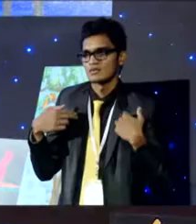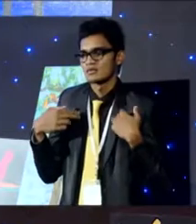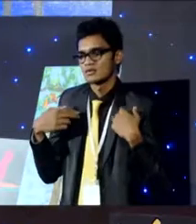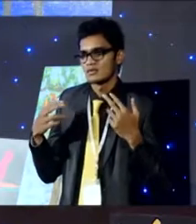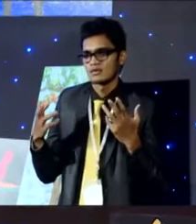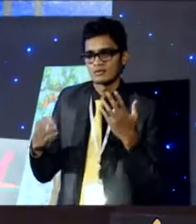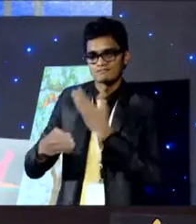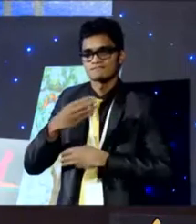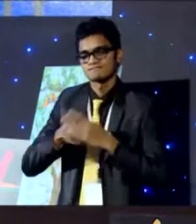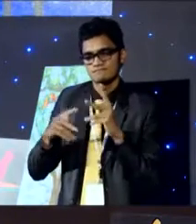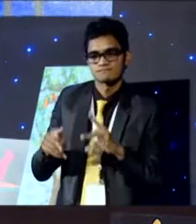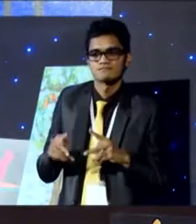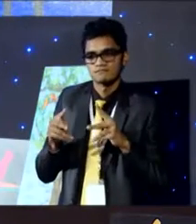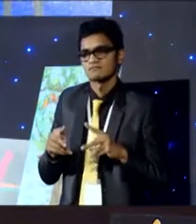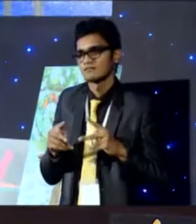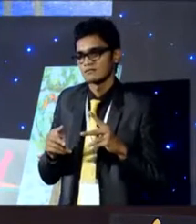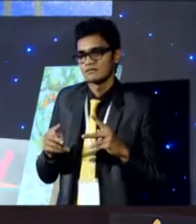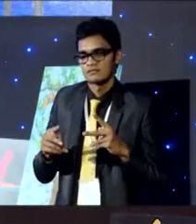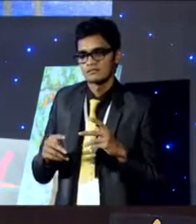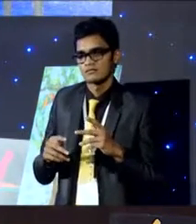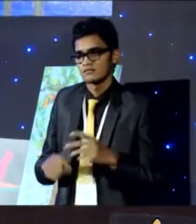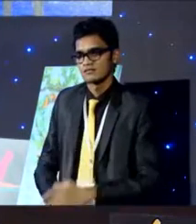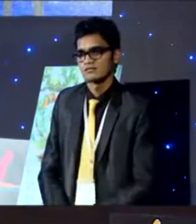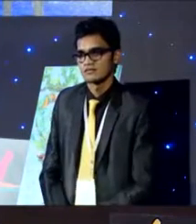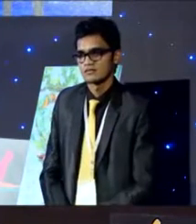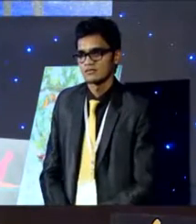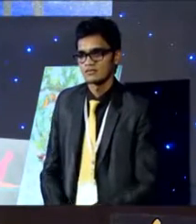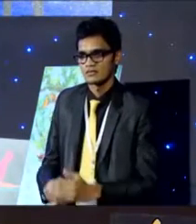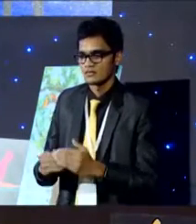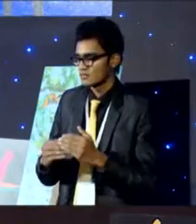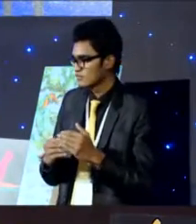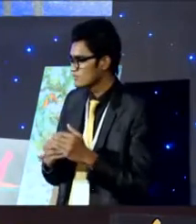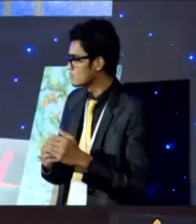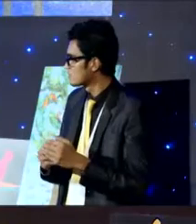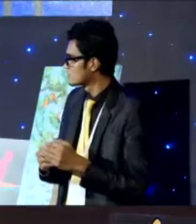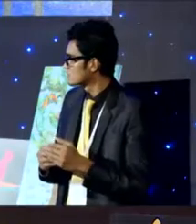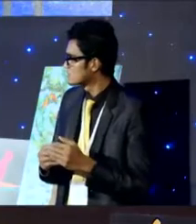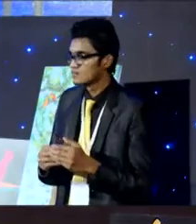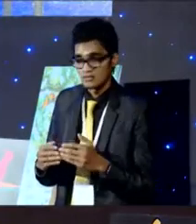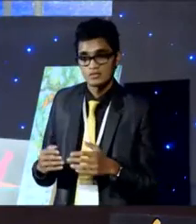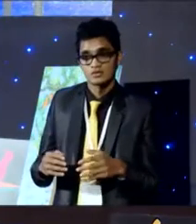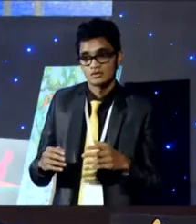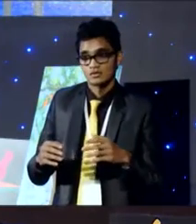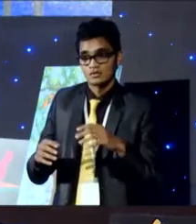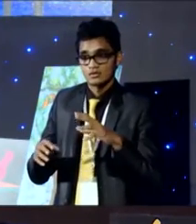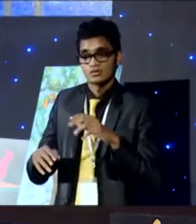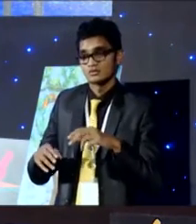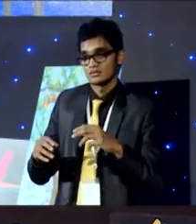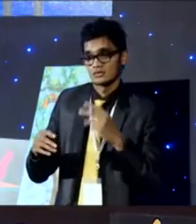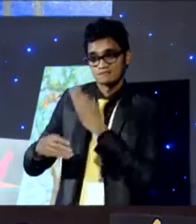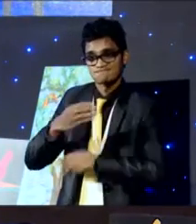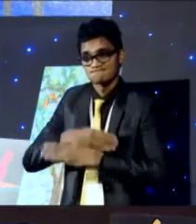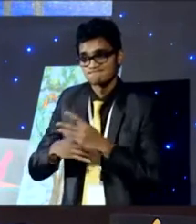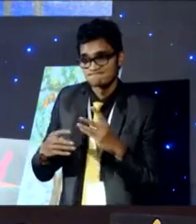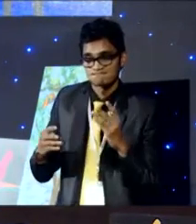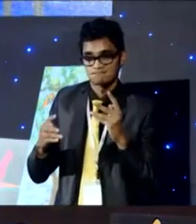with disability, we have a reservation. It's what I would call a reverse reservation. We will reserve seats for persons who do not